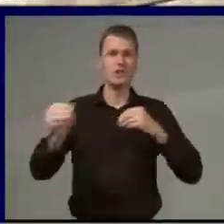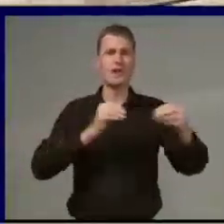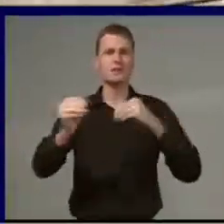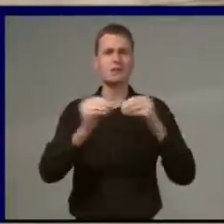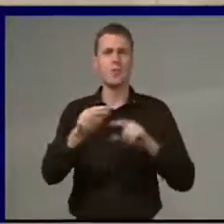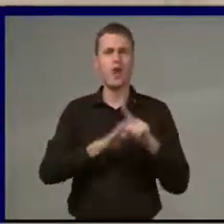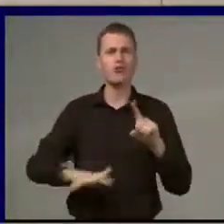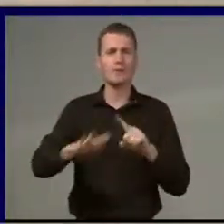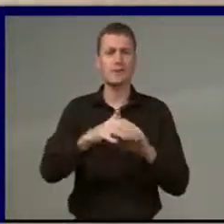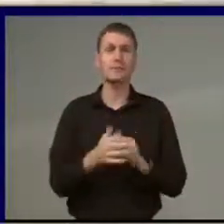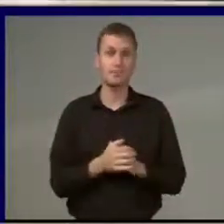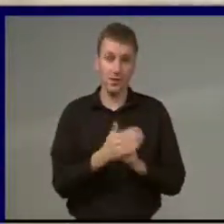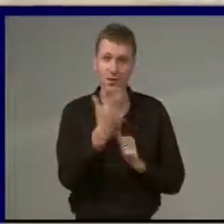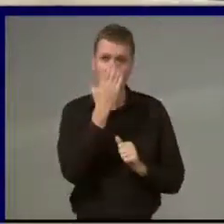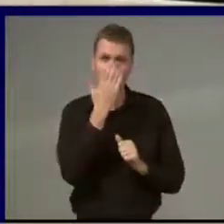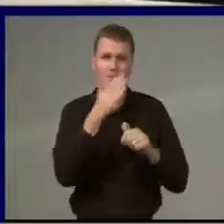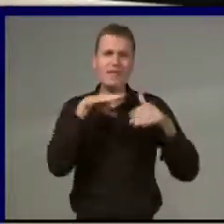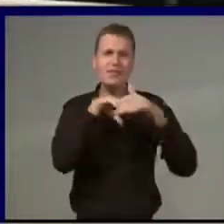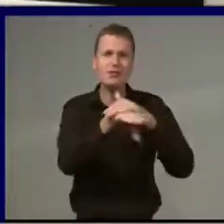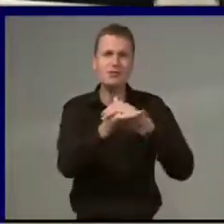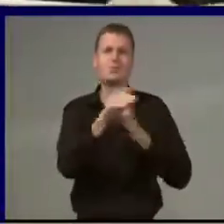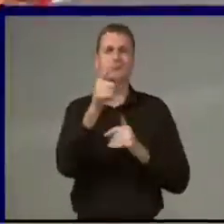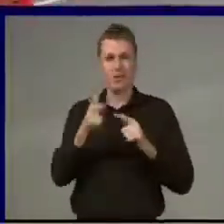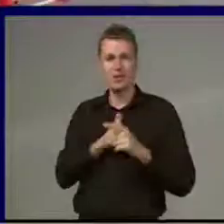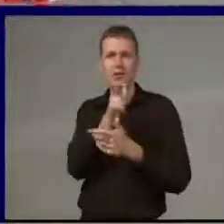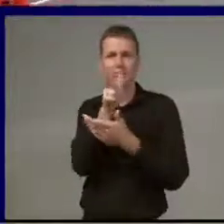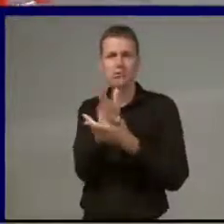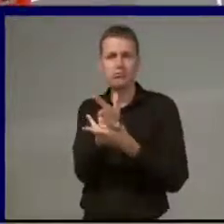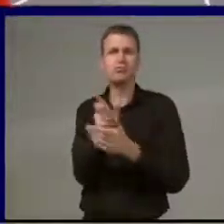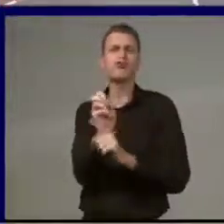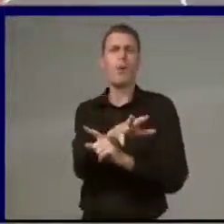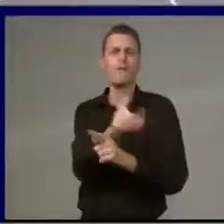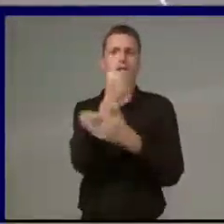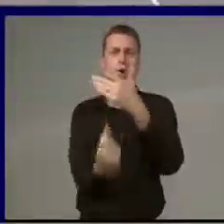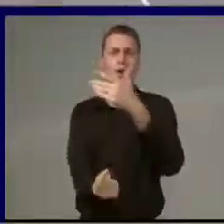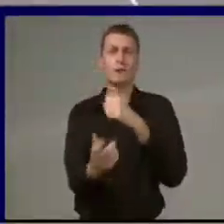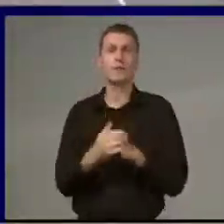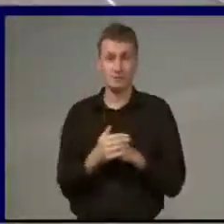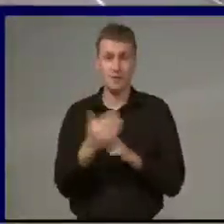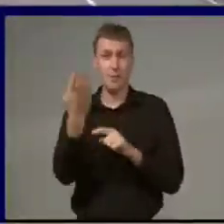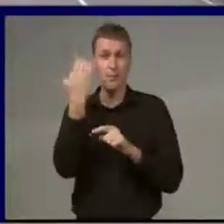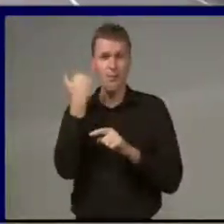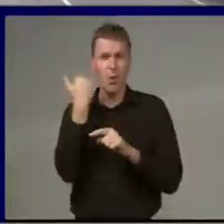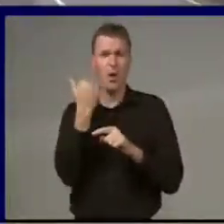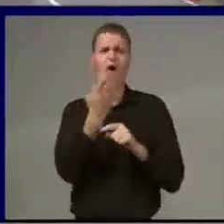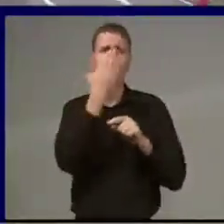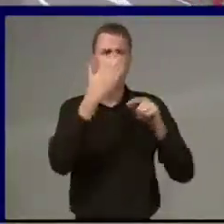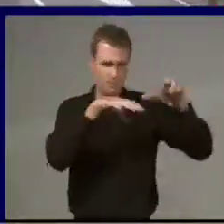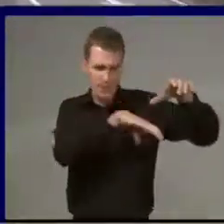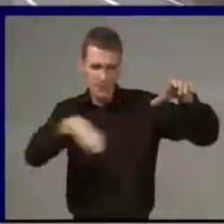main entrance is now drop-off only. Traffic flows in front of the hospital have been converted into a 2-lane